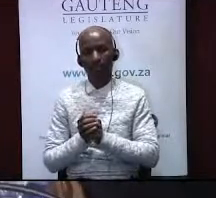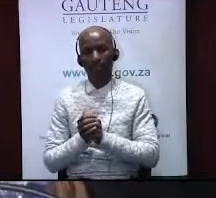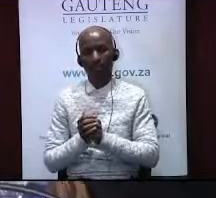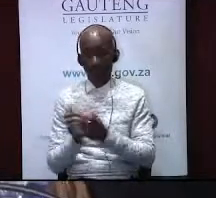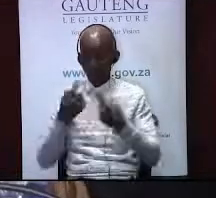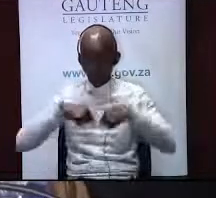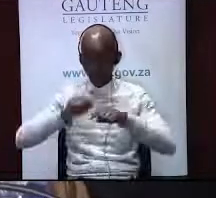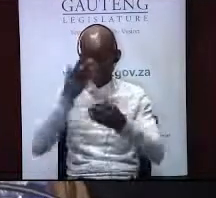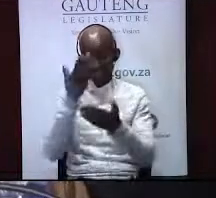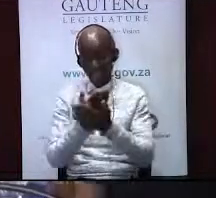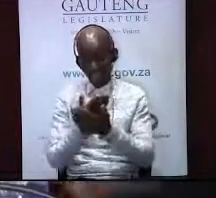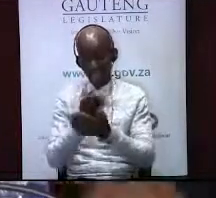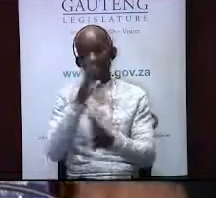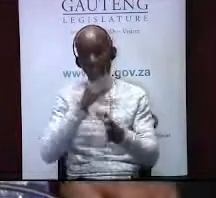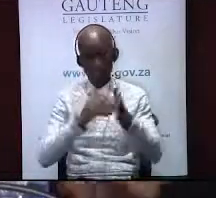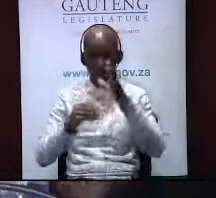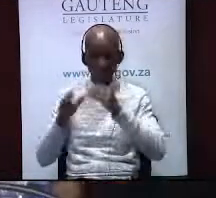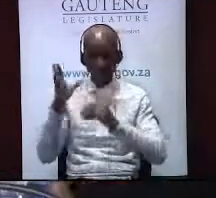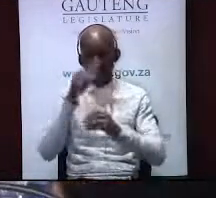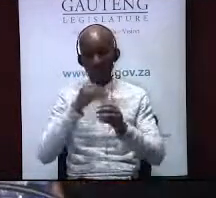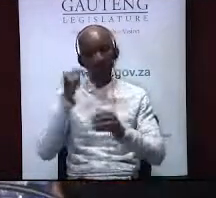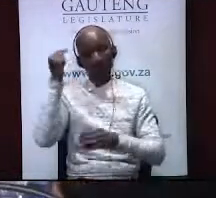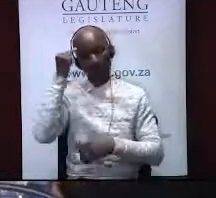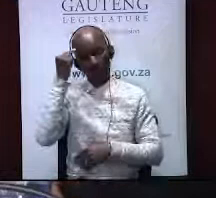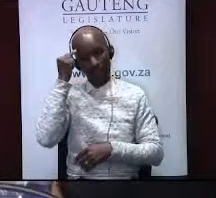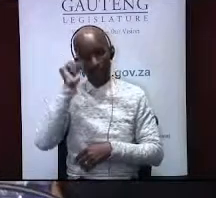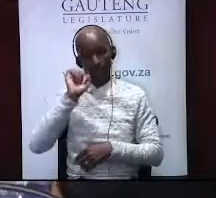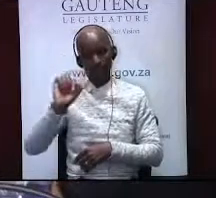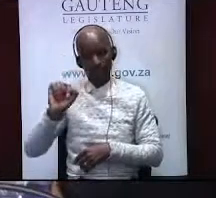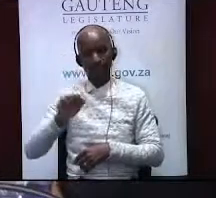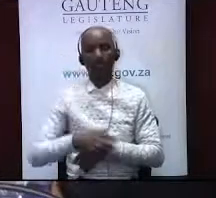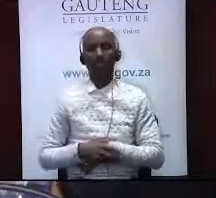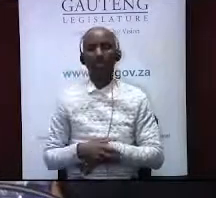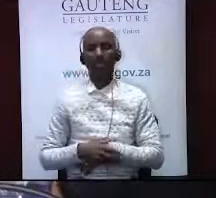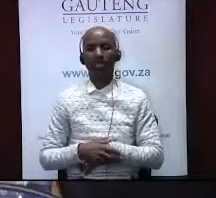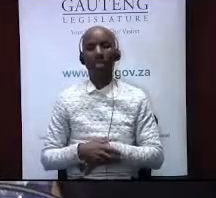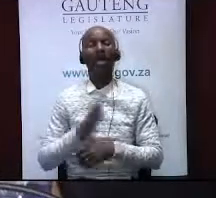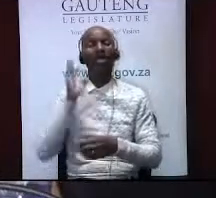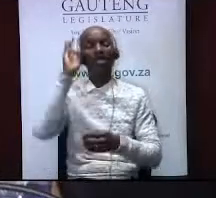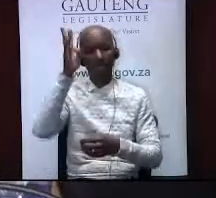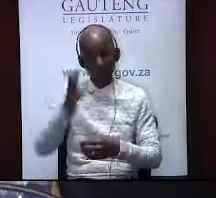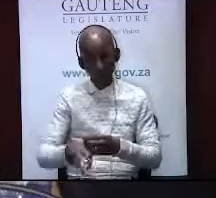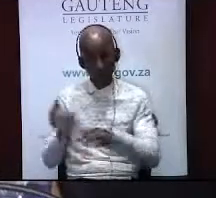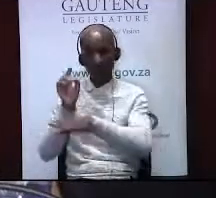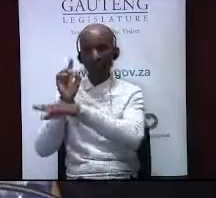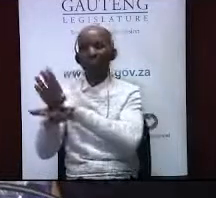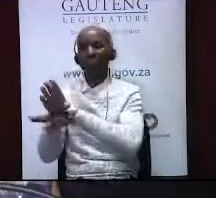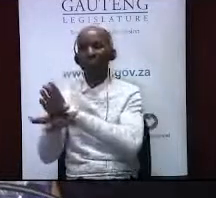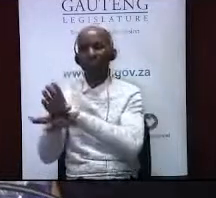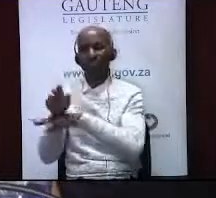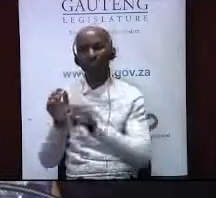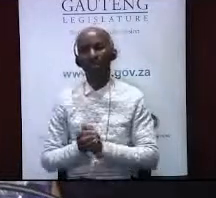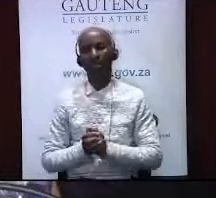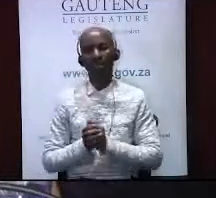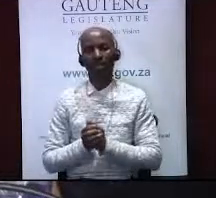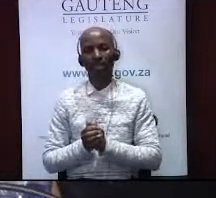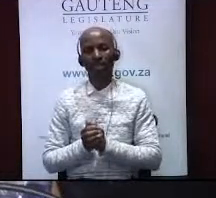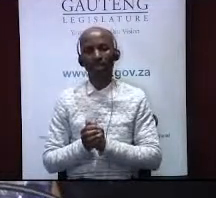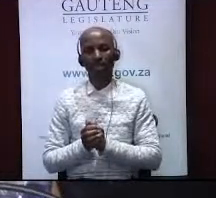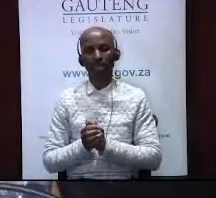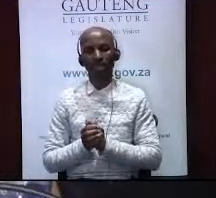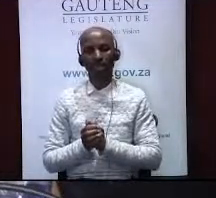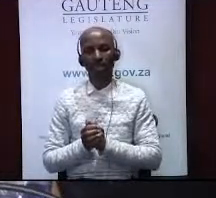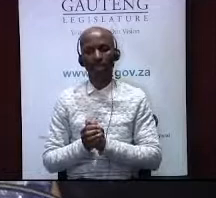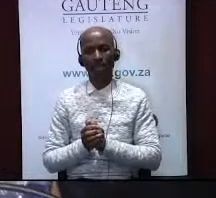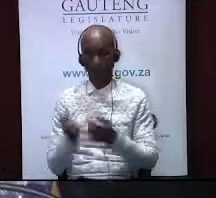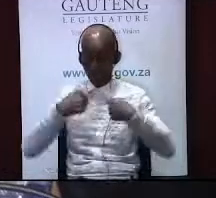We can talk into their minds, and they shall flee from our